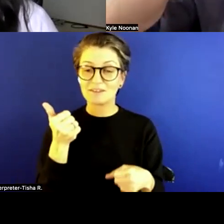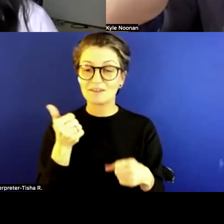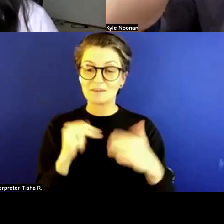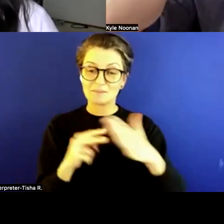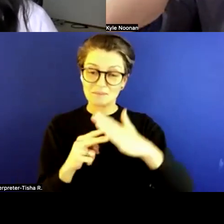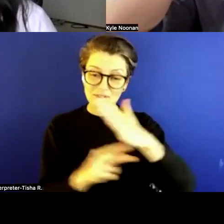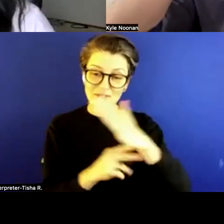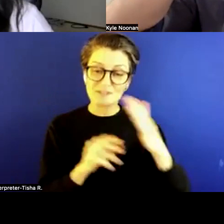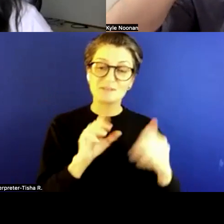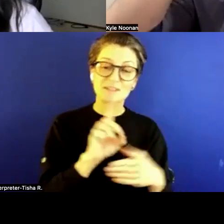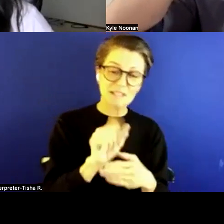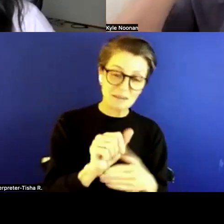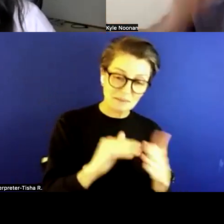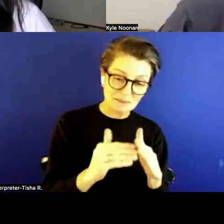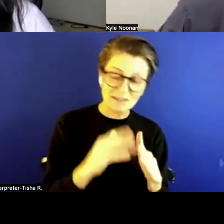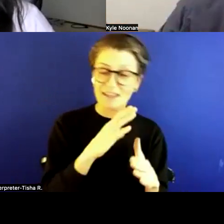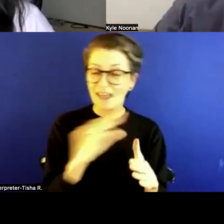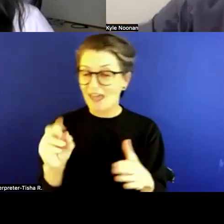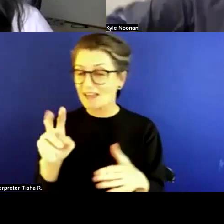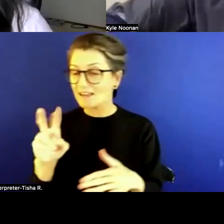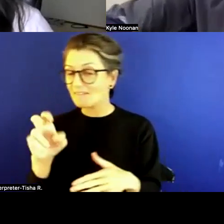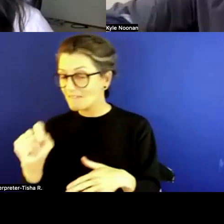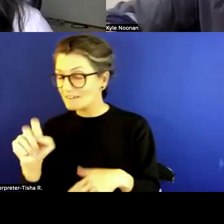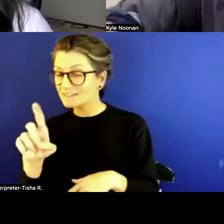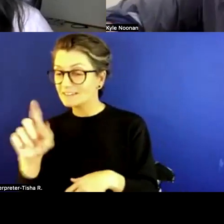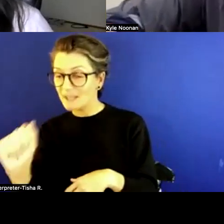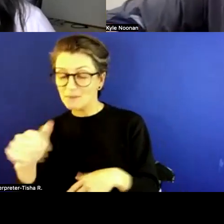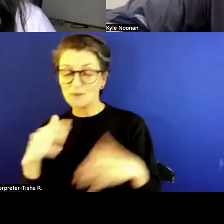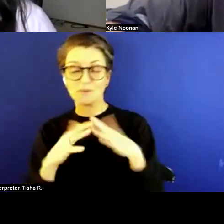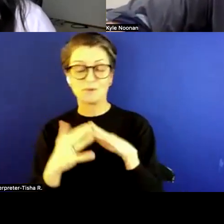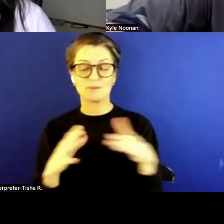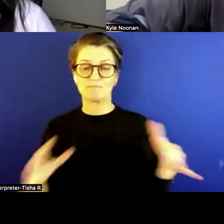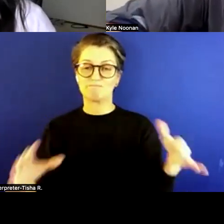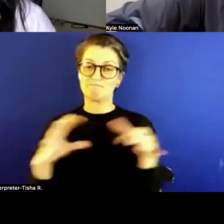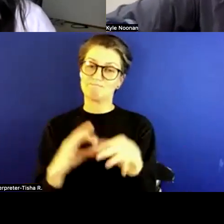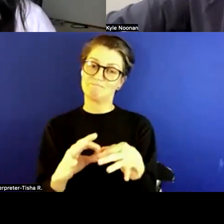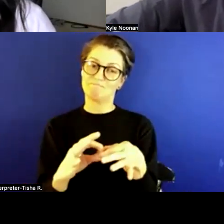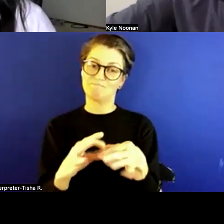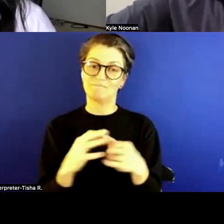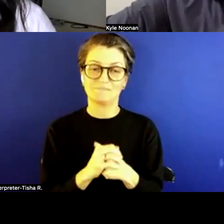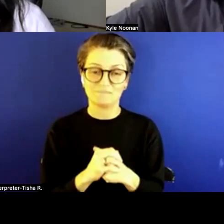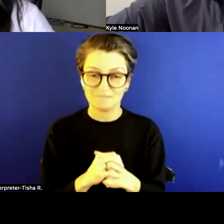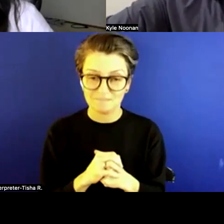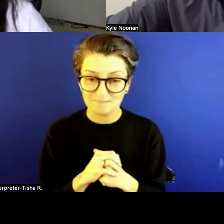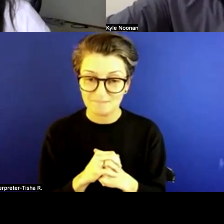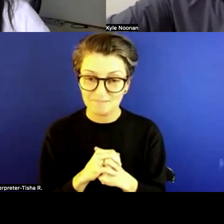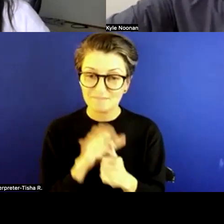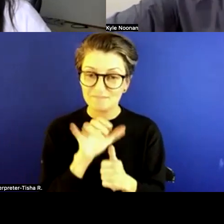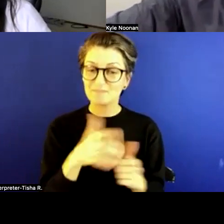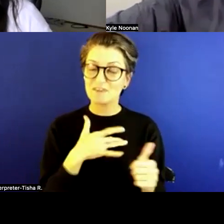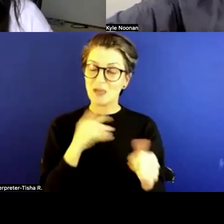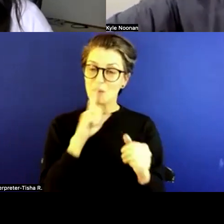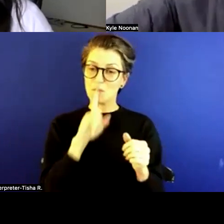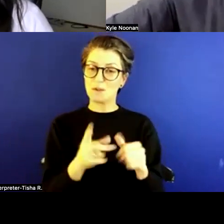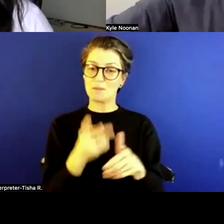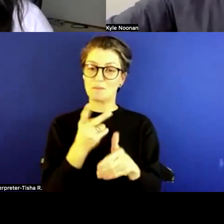veteran community to make that feel like it is more of a joint community rather than